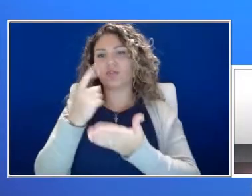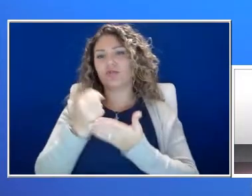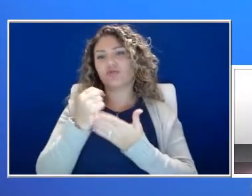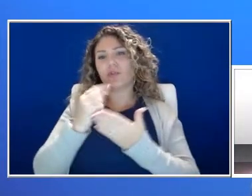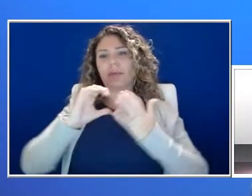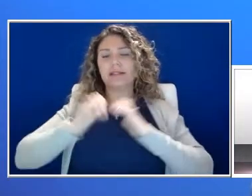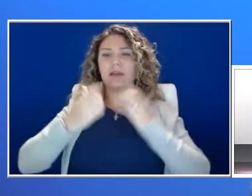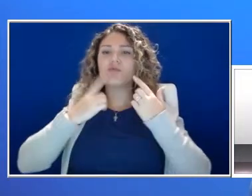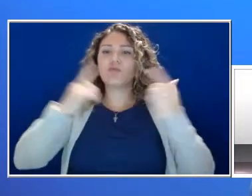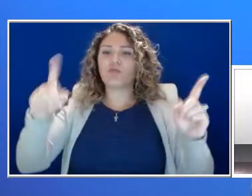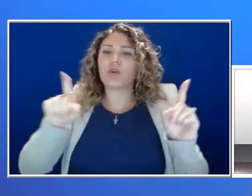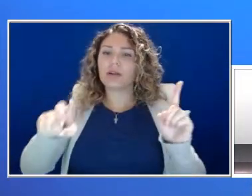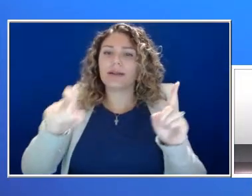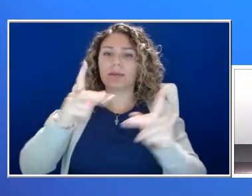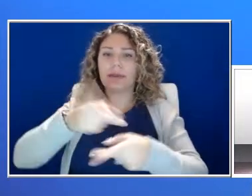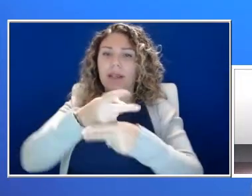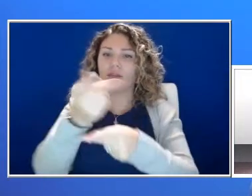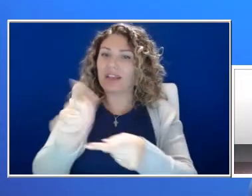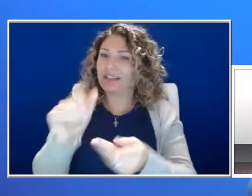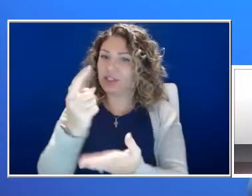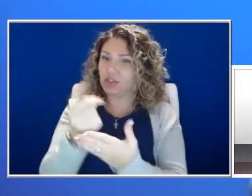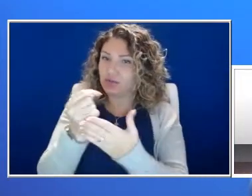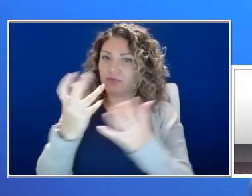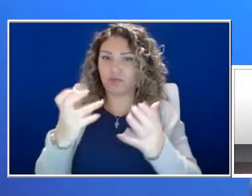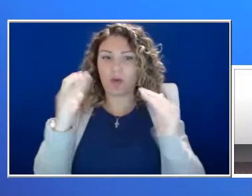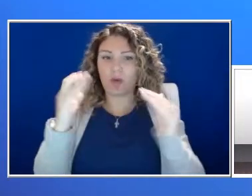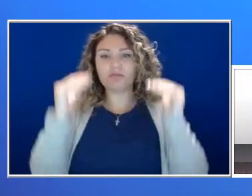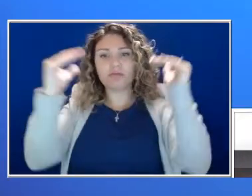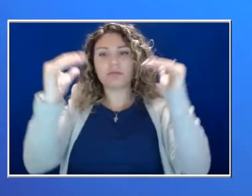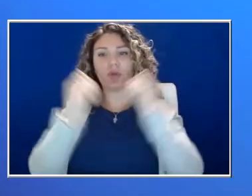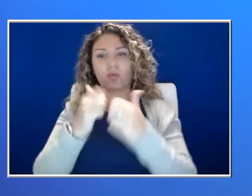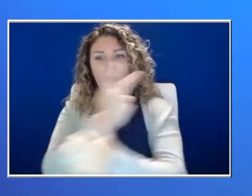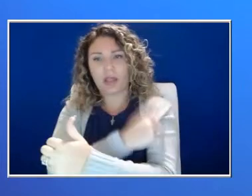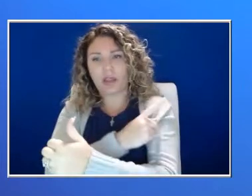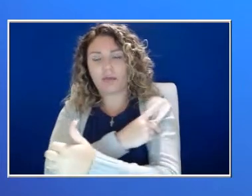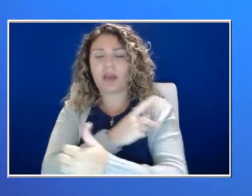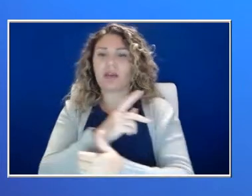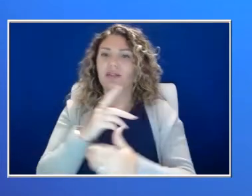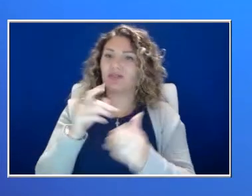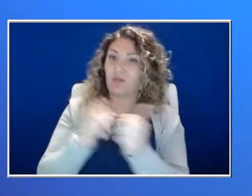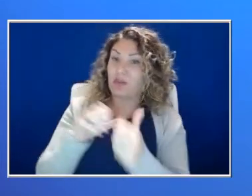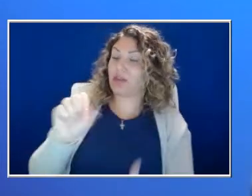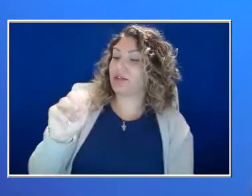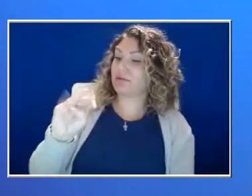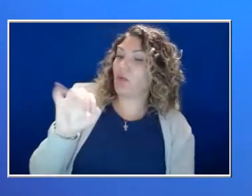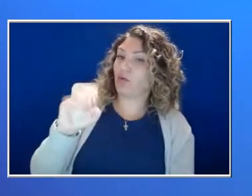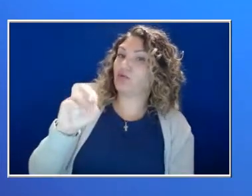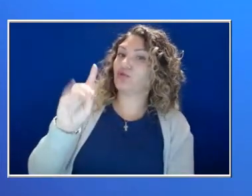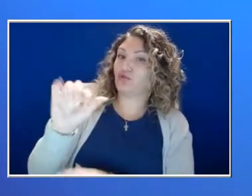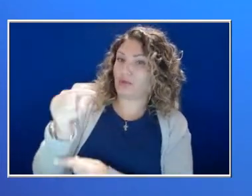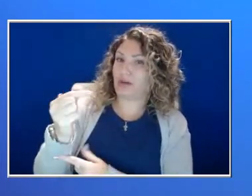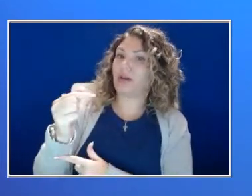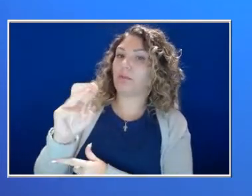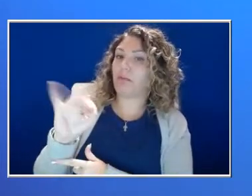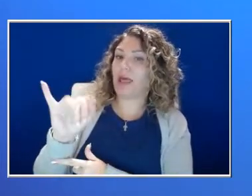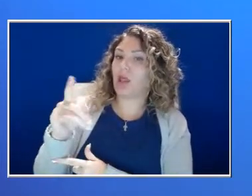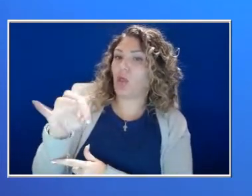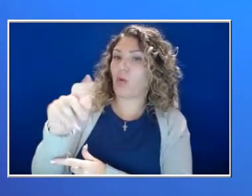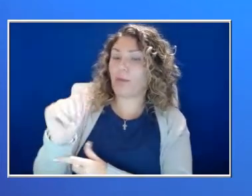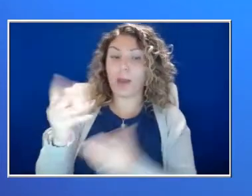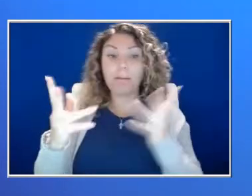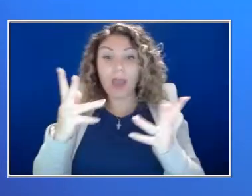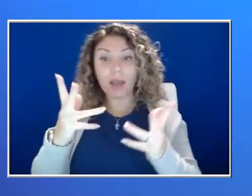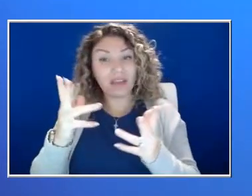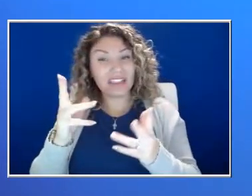careful for any treatments that we want to advance in patient who has smoldering myeloma. In the future, it might be actually used, but we